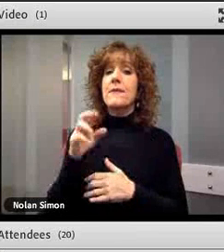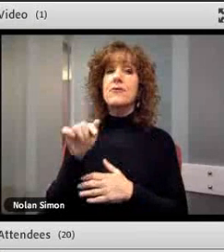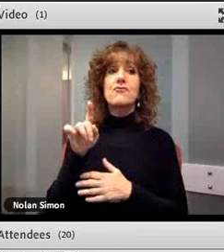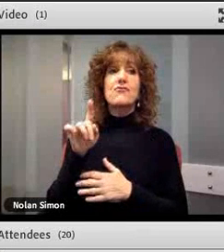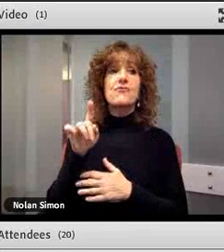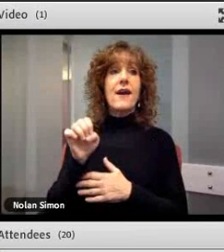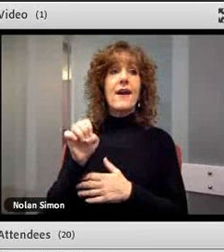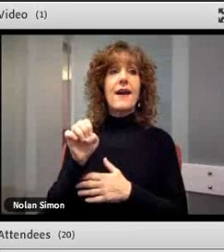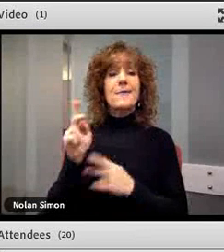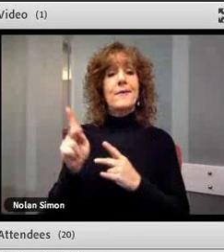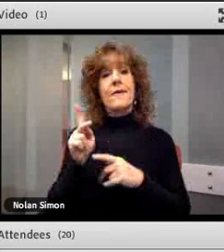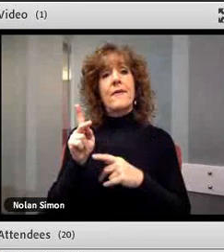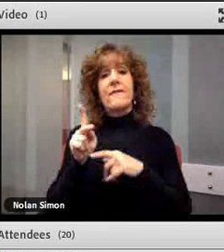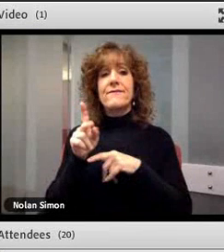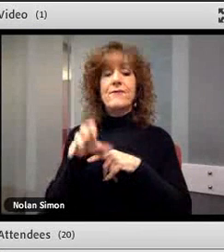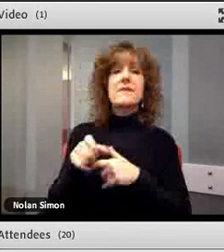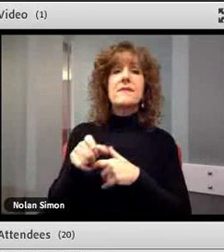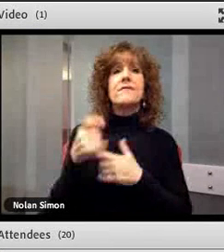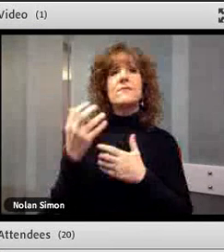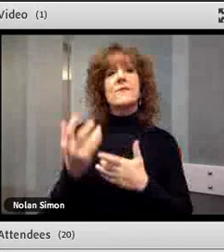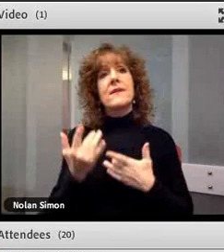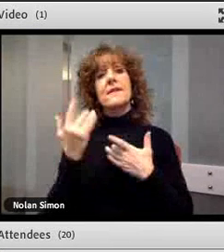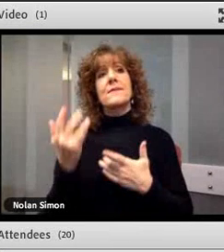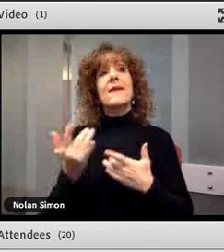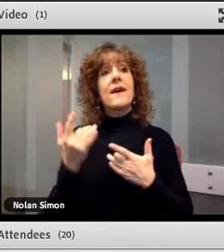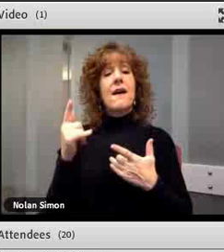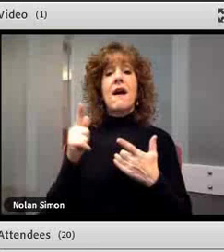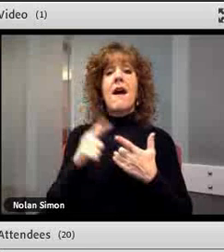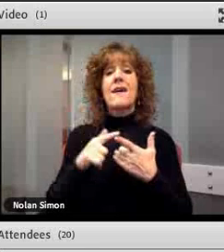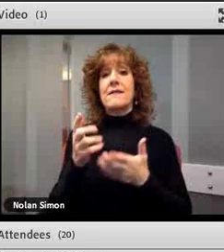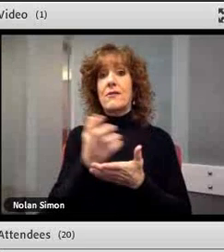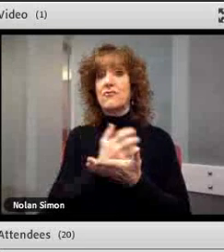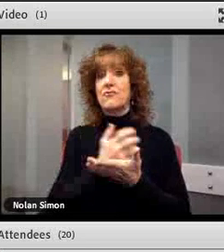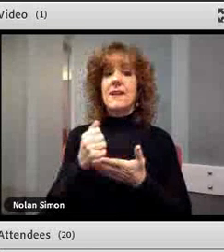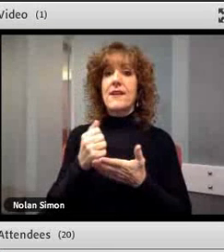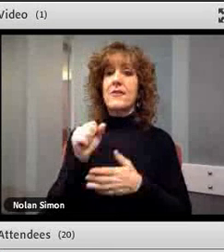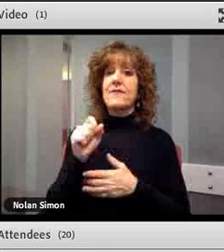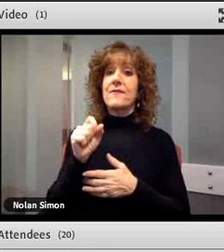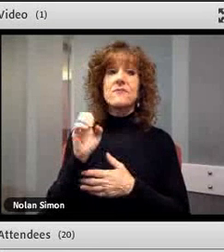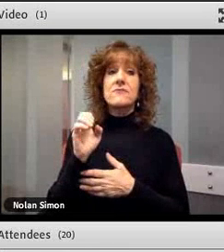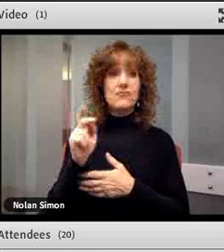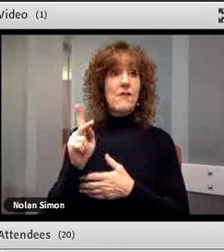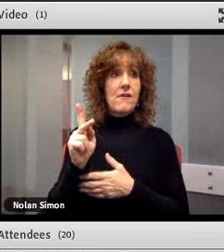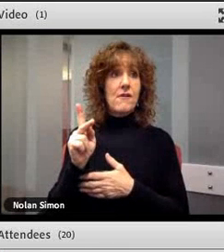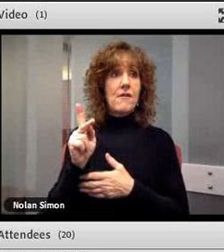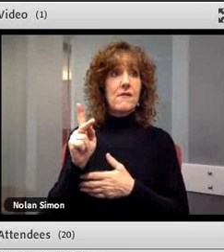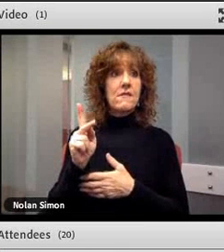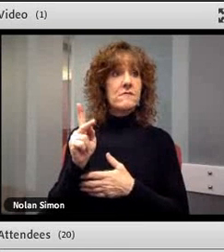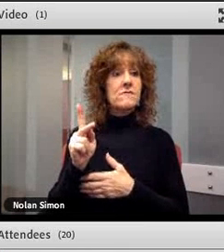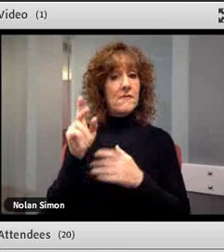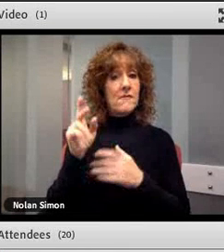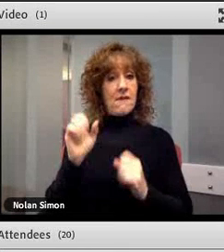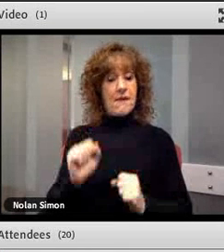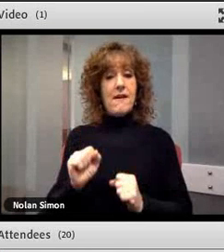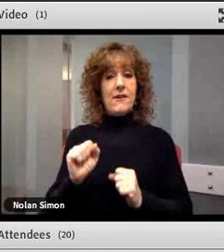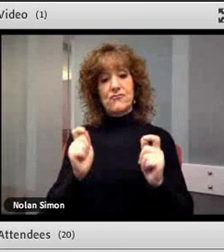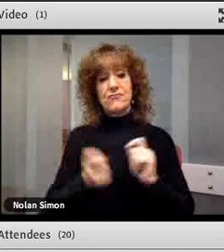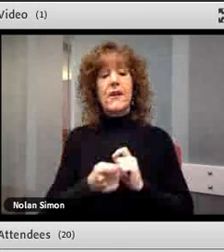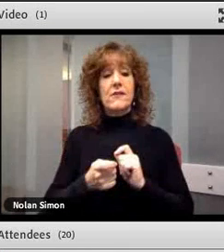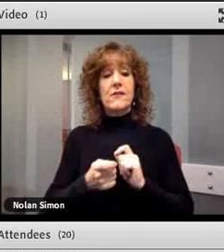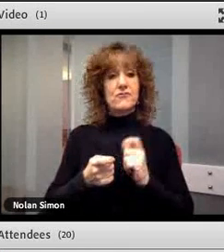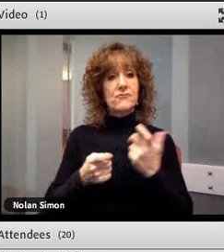making everybody wait until we had run out of stock and could address their needs. So what